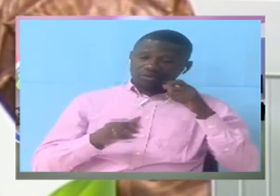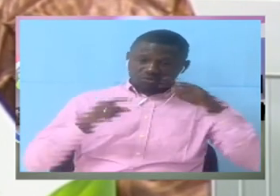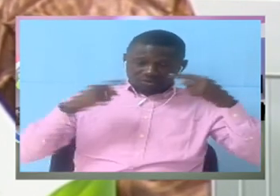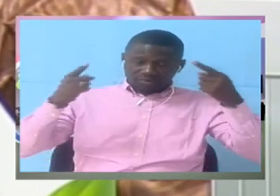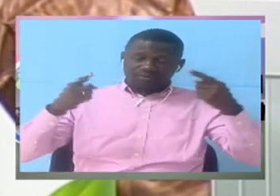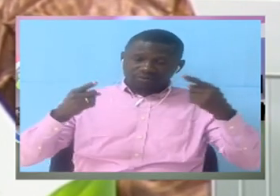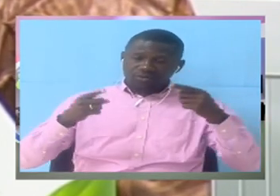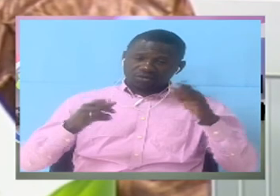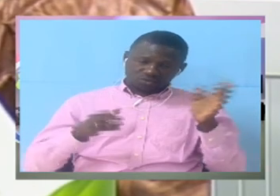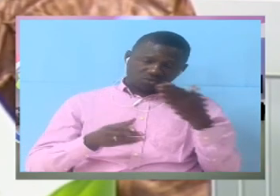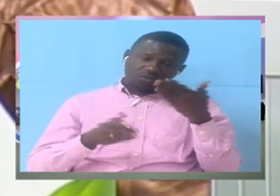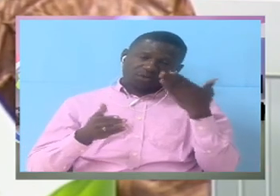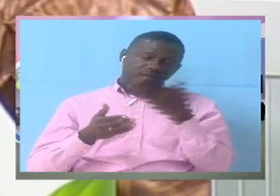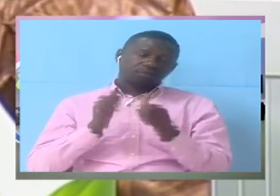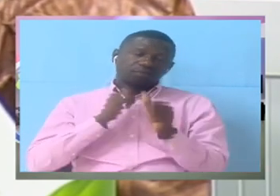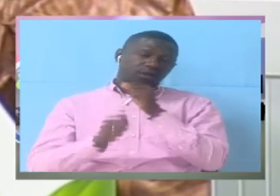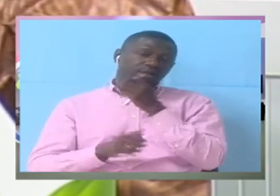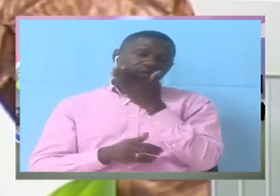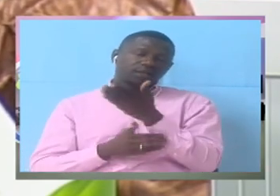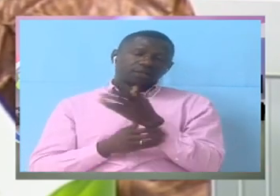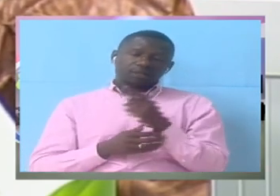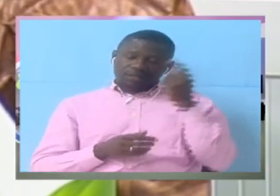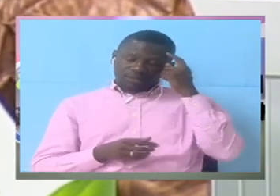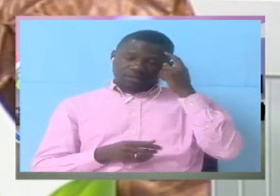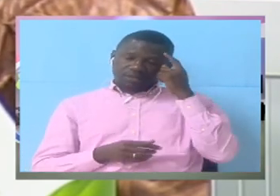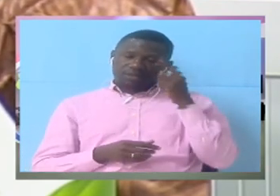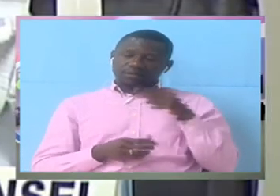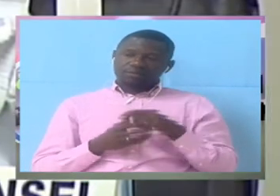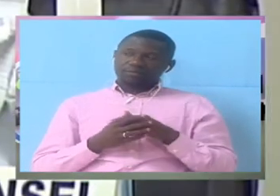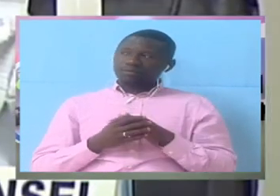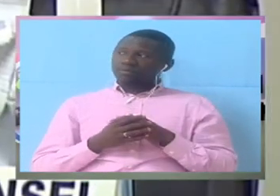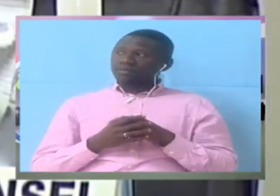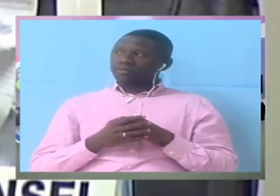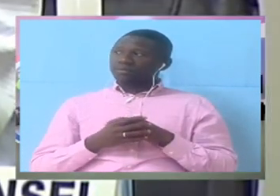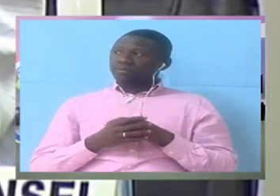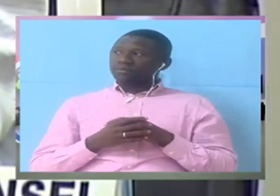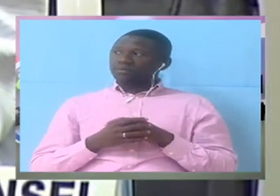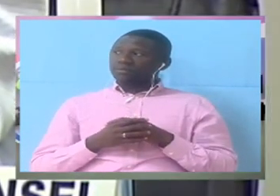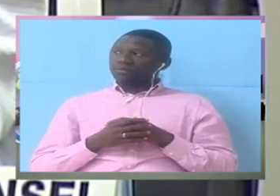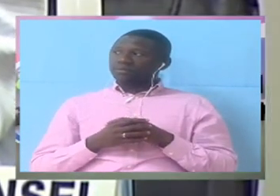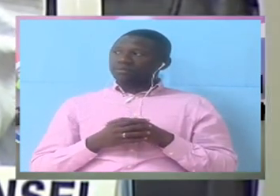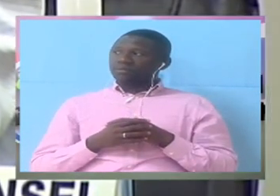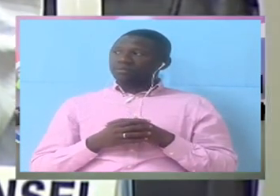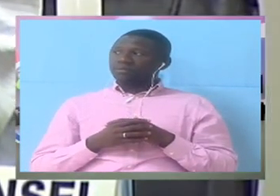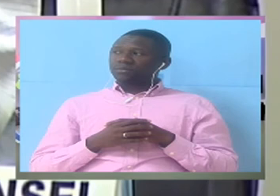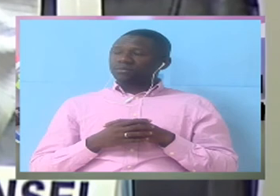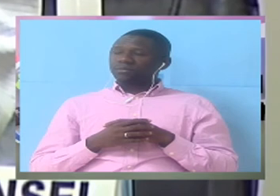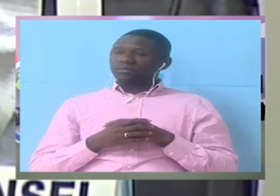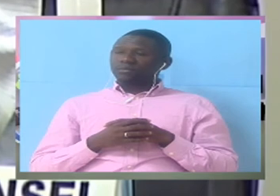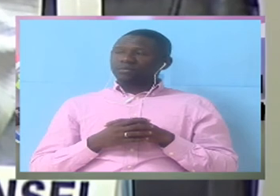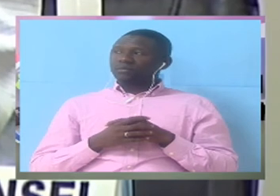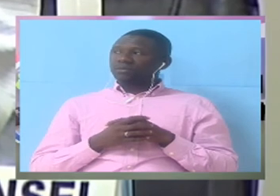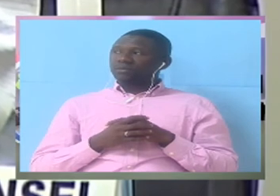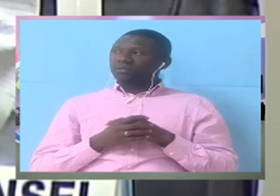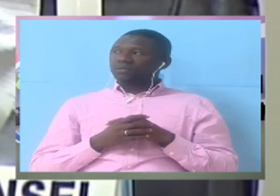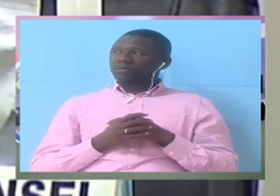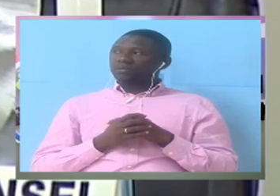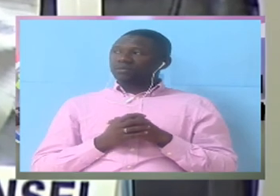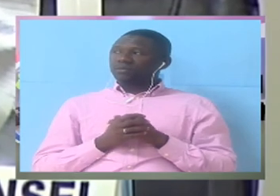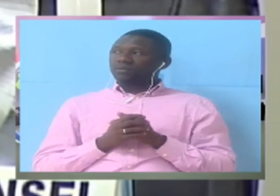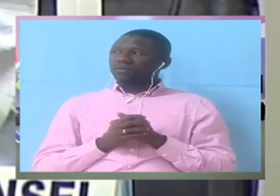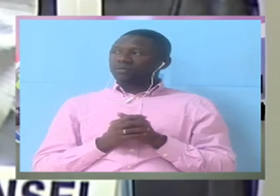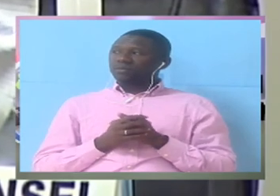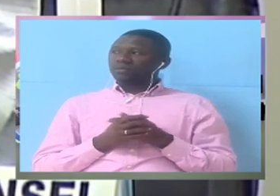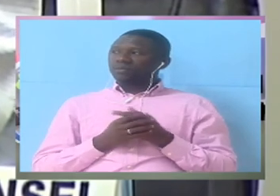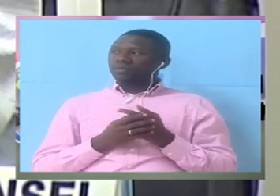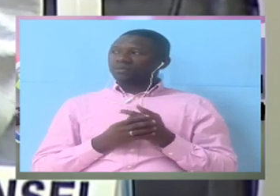there is something between them. Mr. Chair, I think that is wild speculation. So we should consign it into